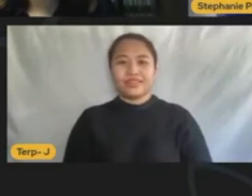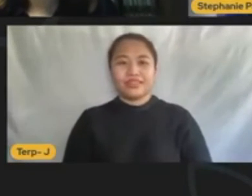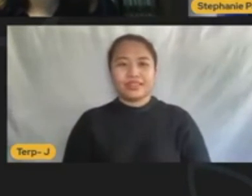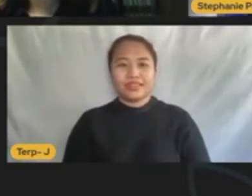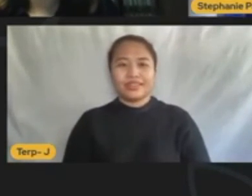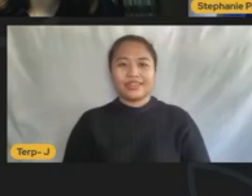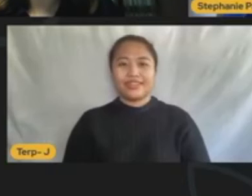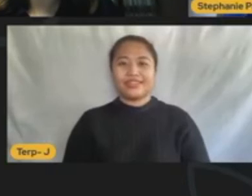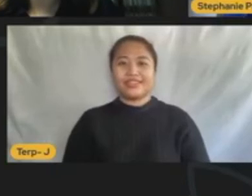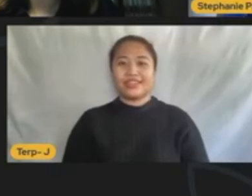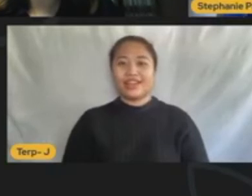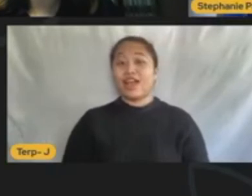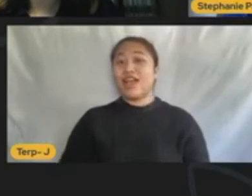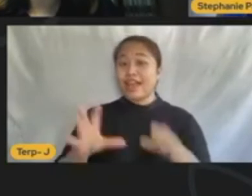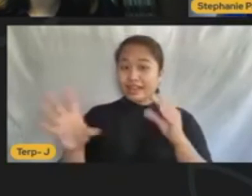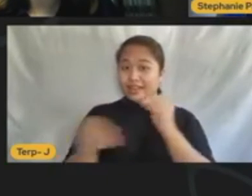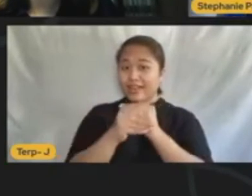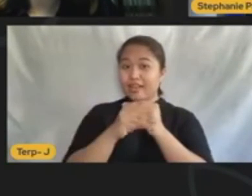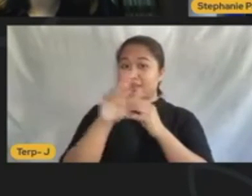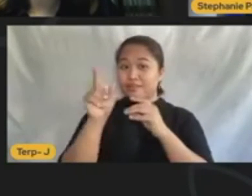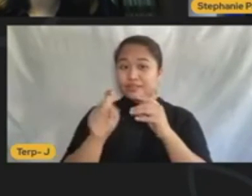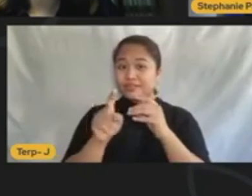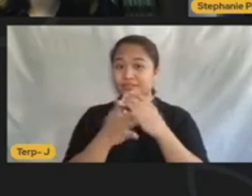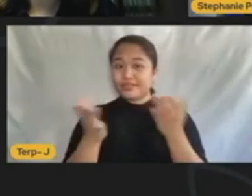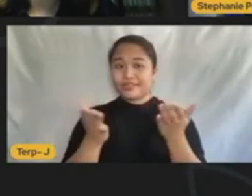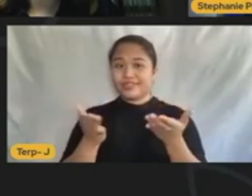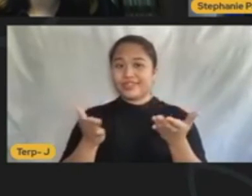Anything to add, Ms. Mona?